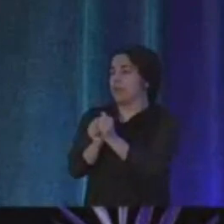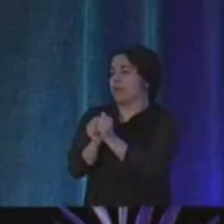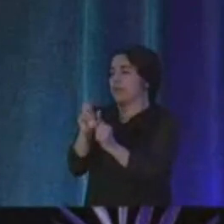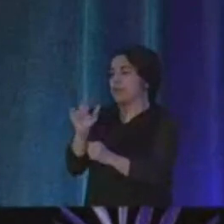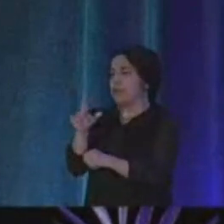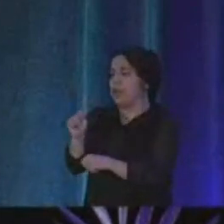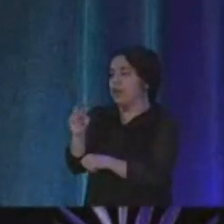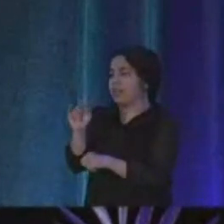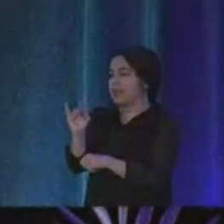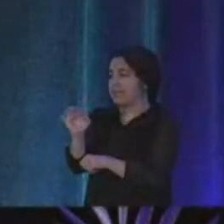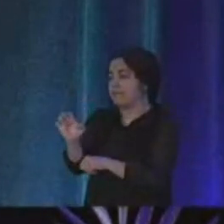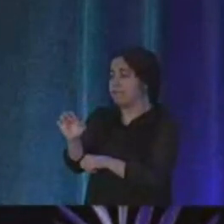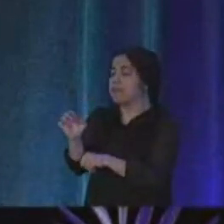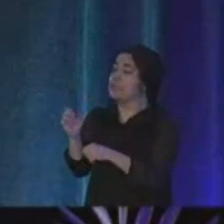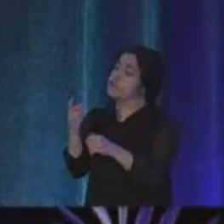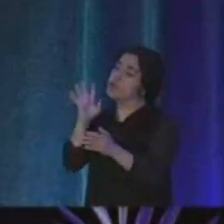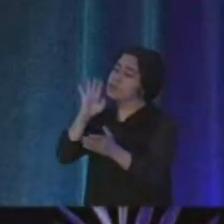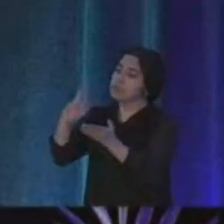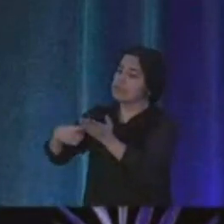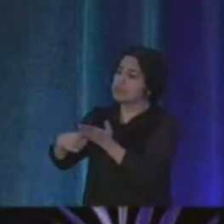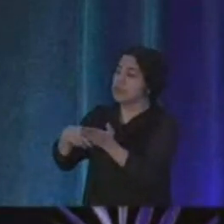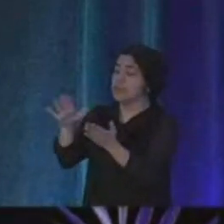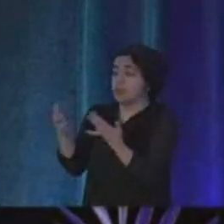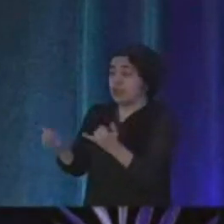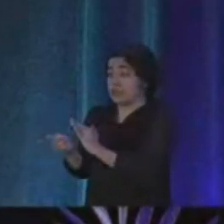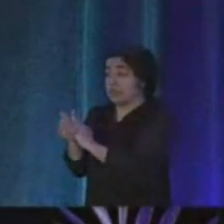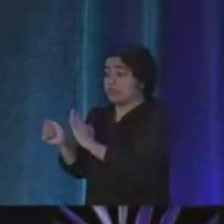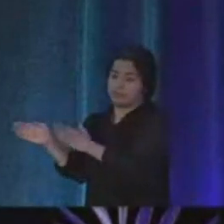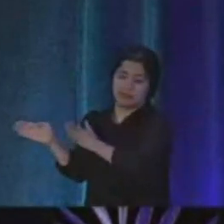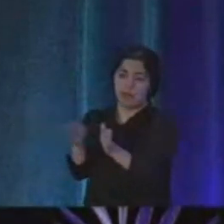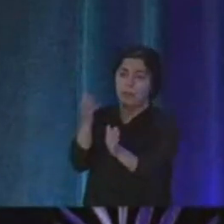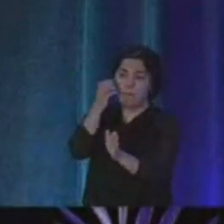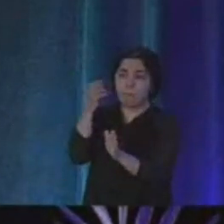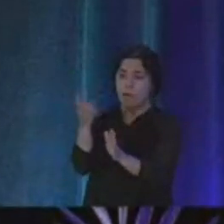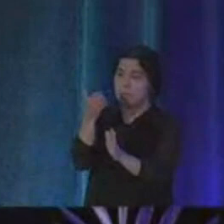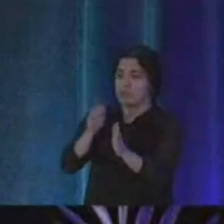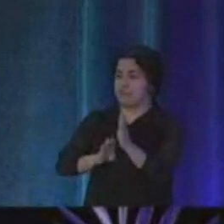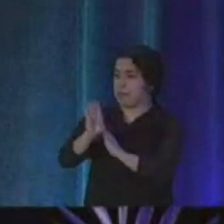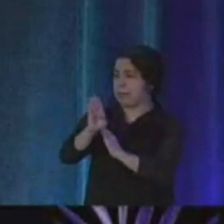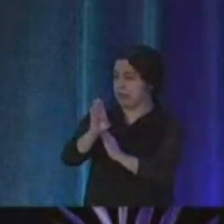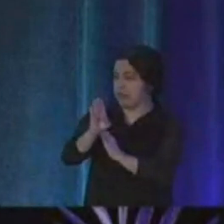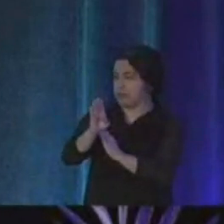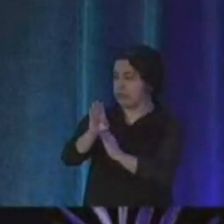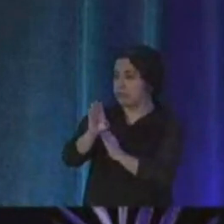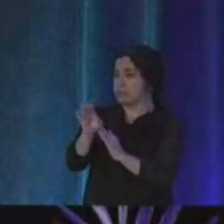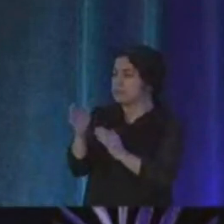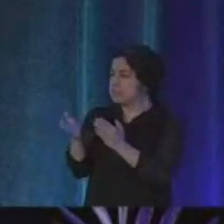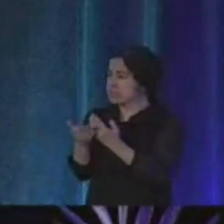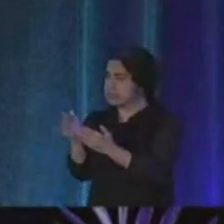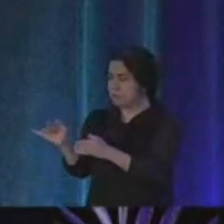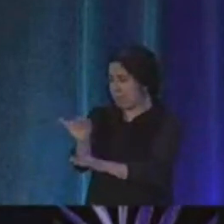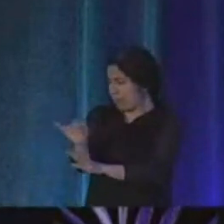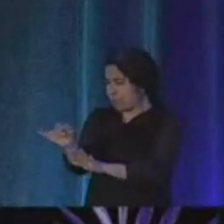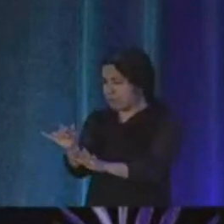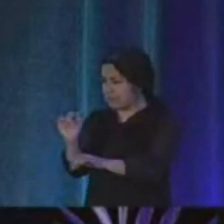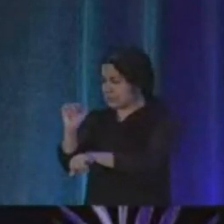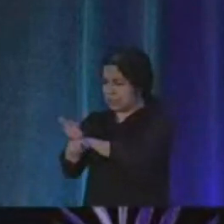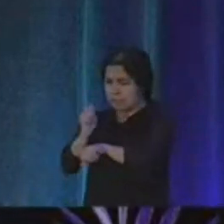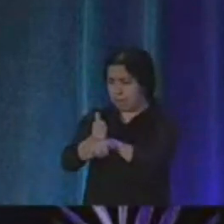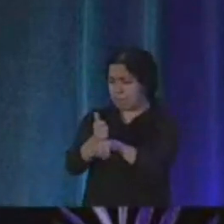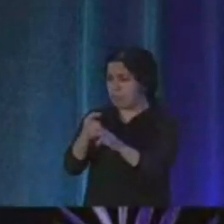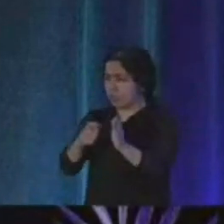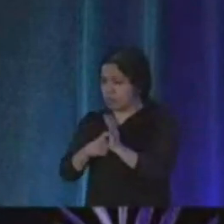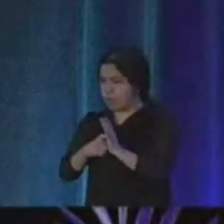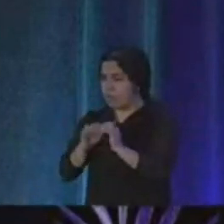you can take those current skills and apply them to mobile development. Talk about the similarities, the setup that's required,